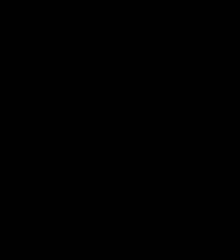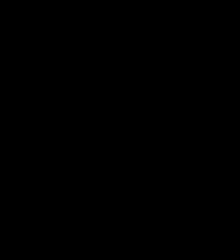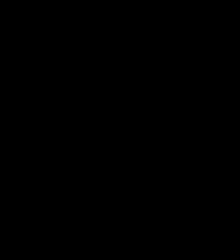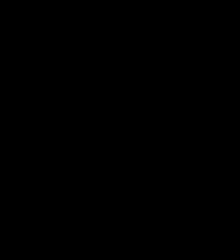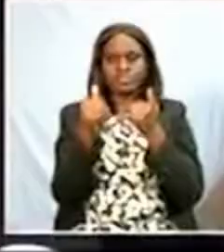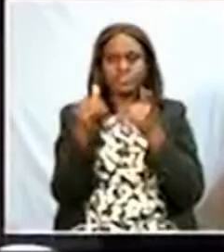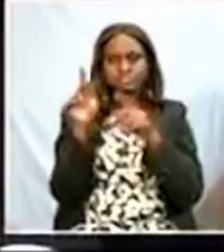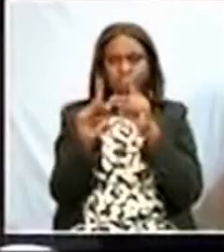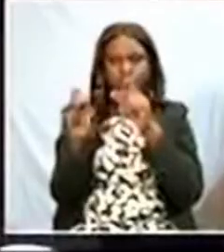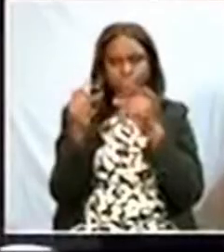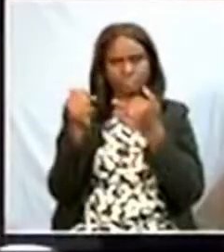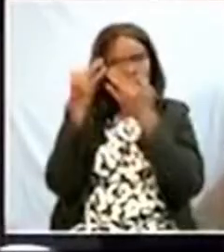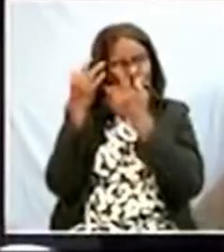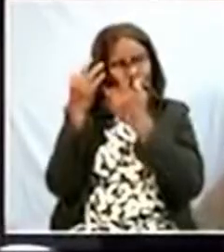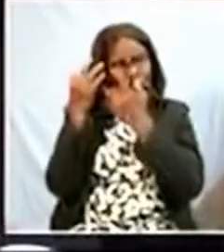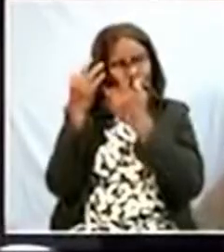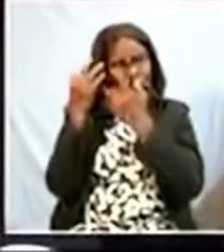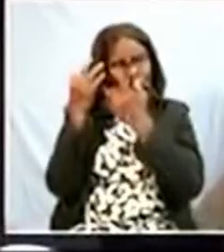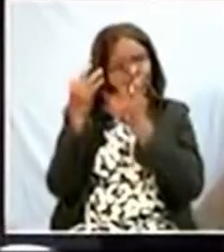the people are expected to,